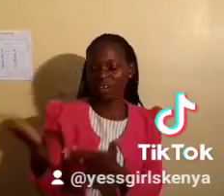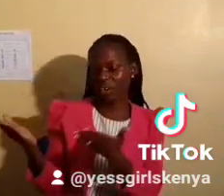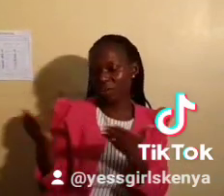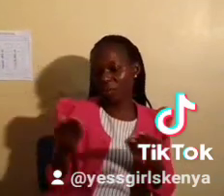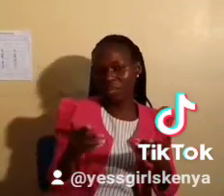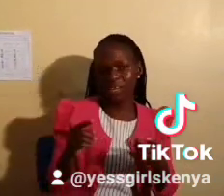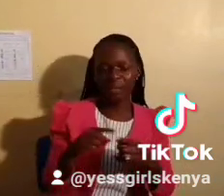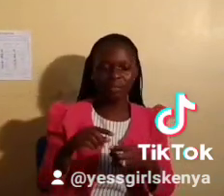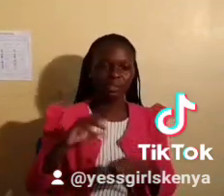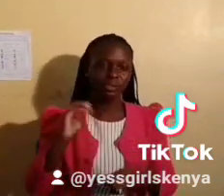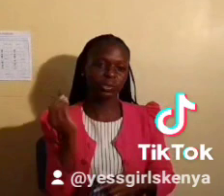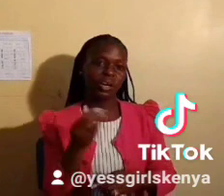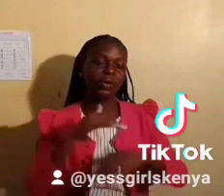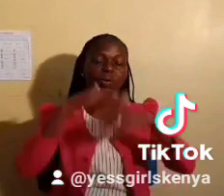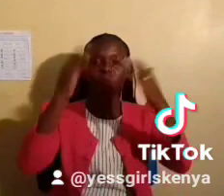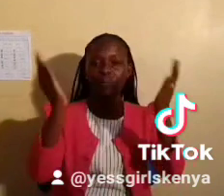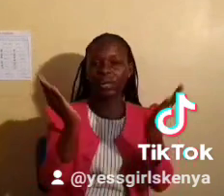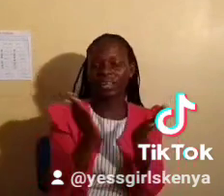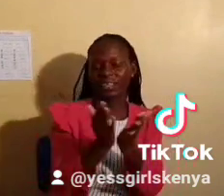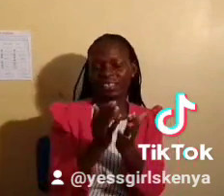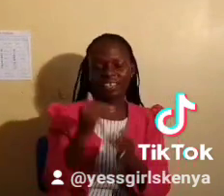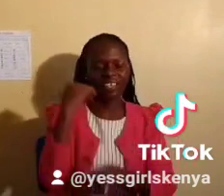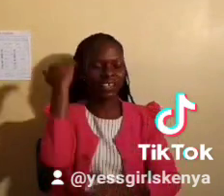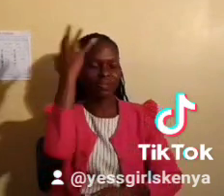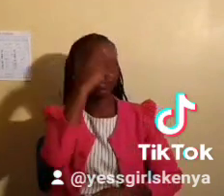because you are welcome to